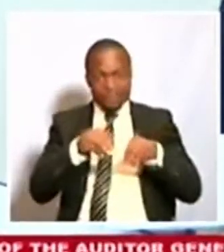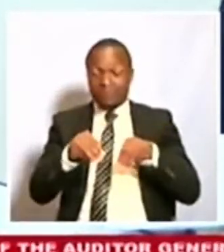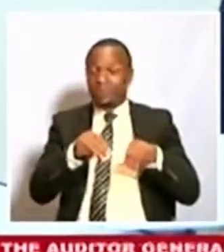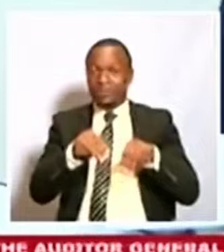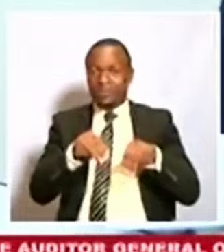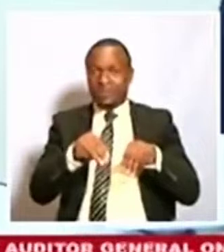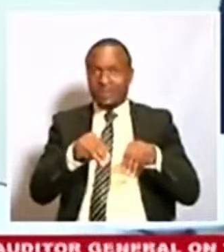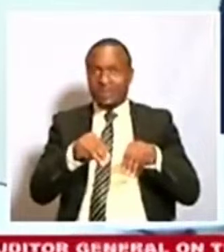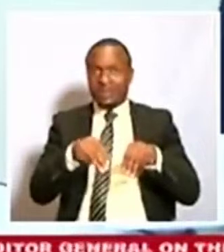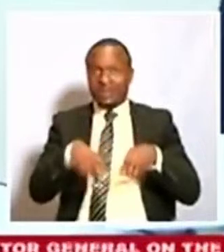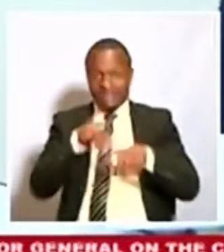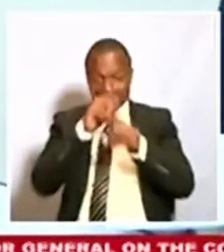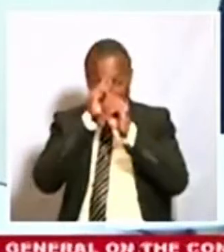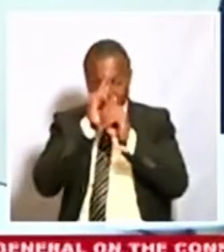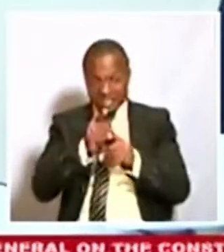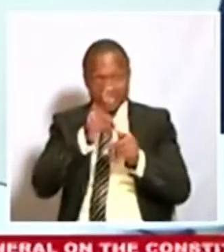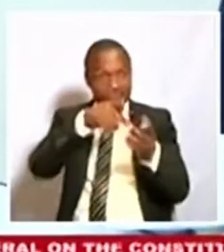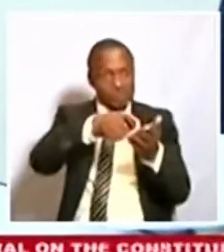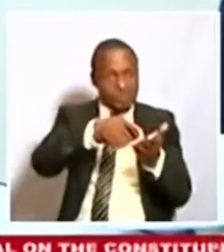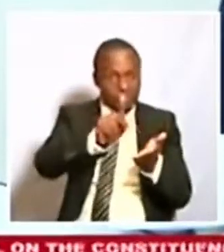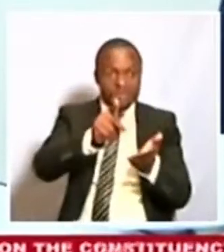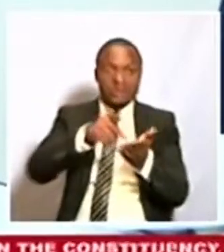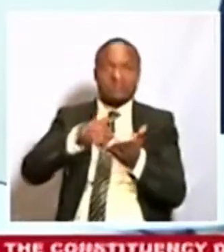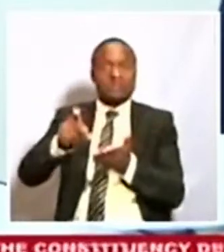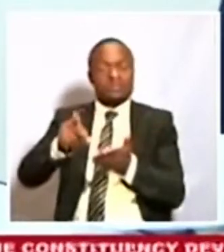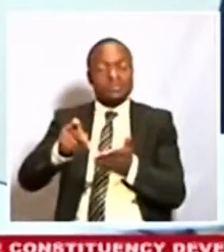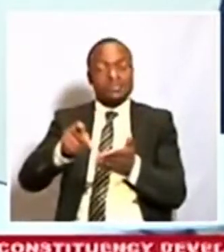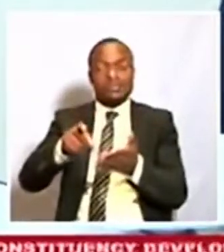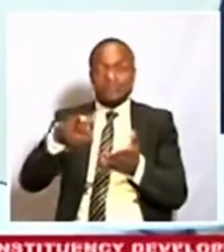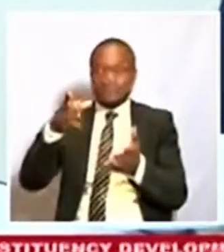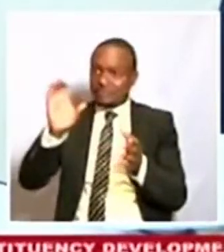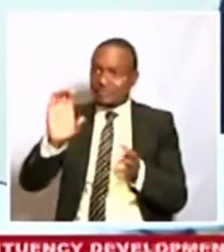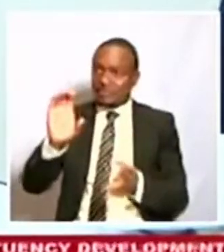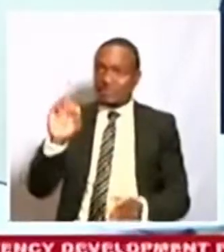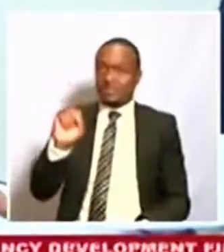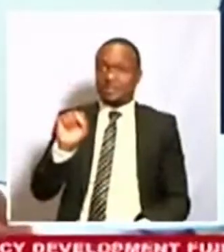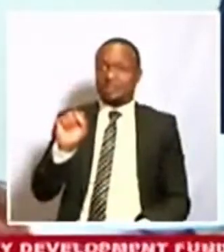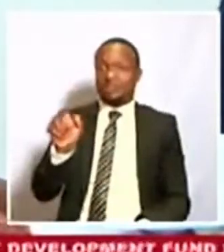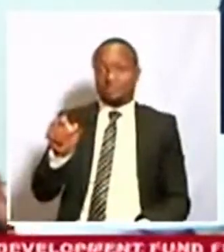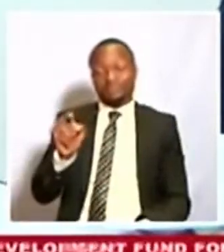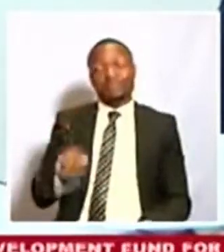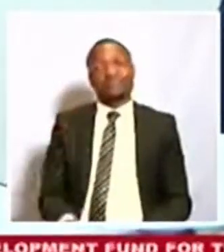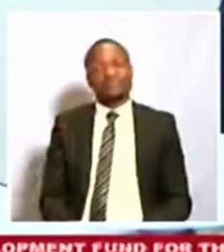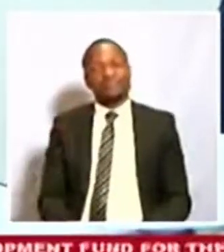decision to sanction that? Council Secretary. Thank